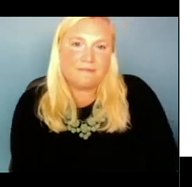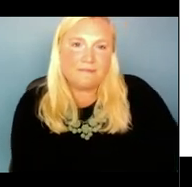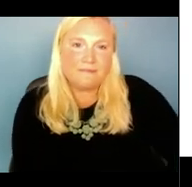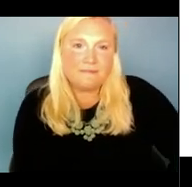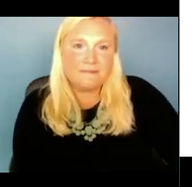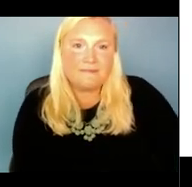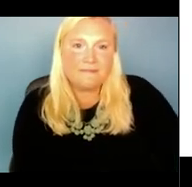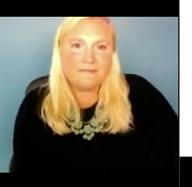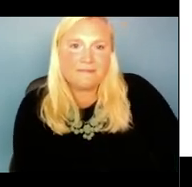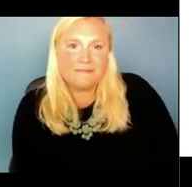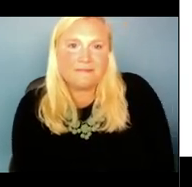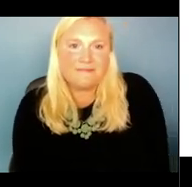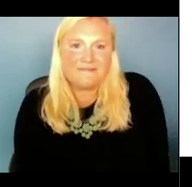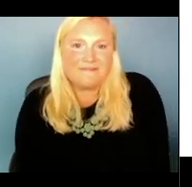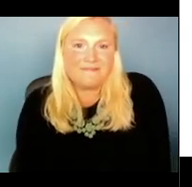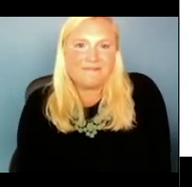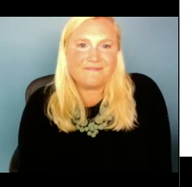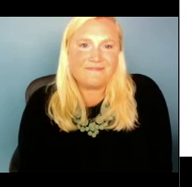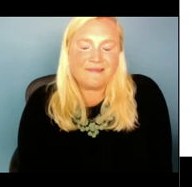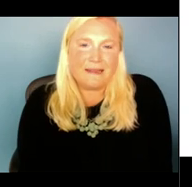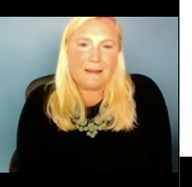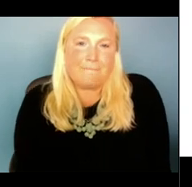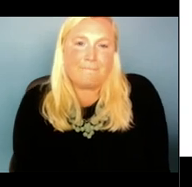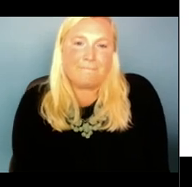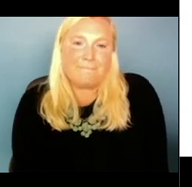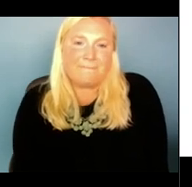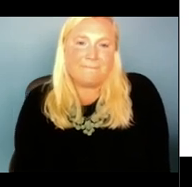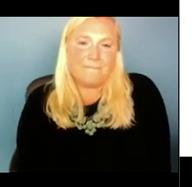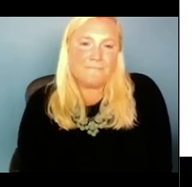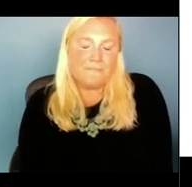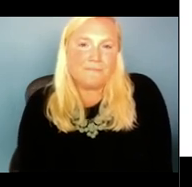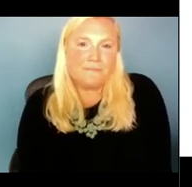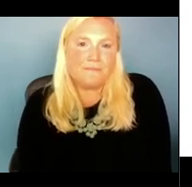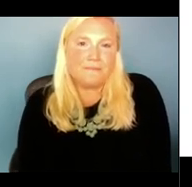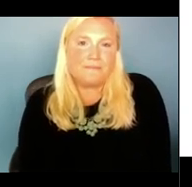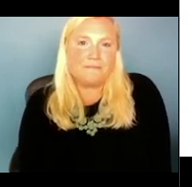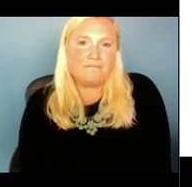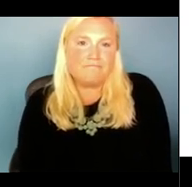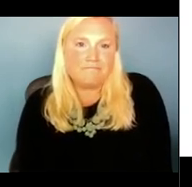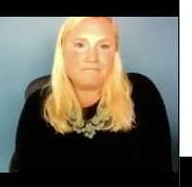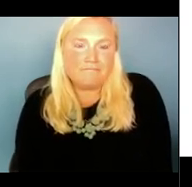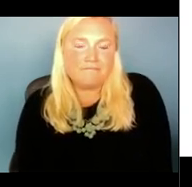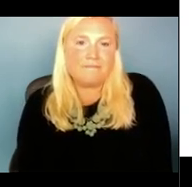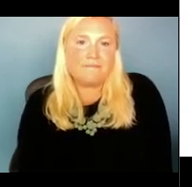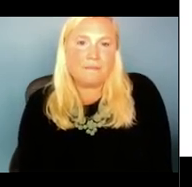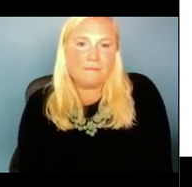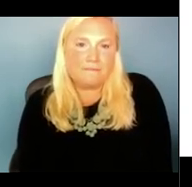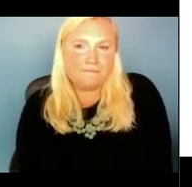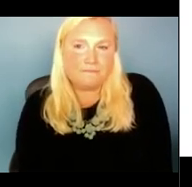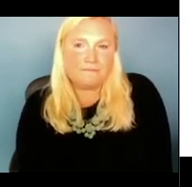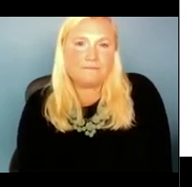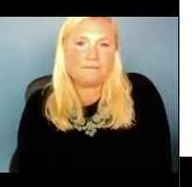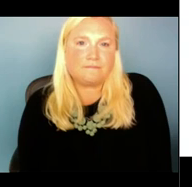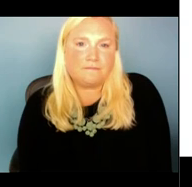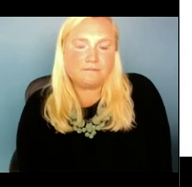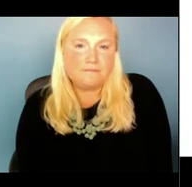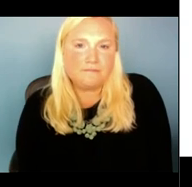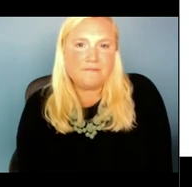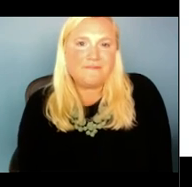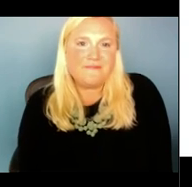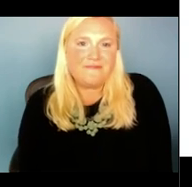somebody produces their speech differently, that doesn't mean that it's bad or that it needs to be stopped. Sort of a